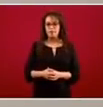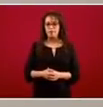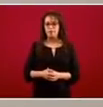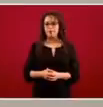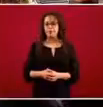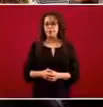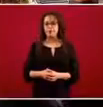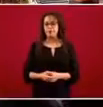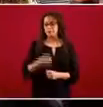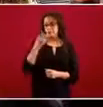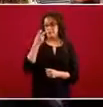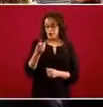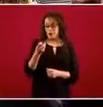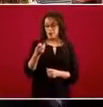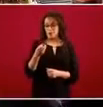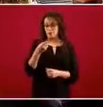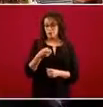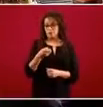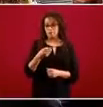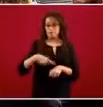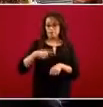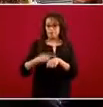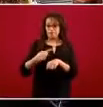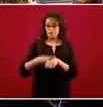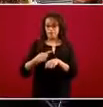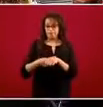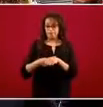and a third one.